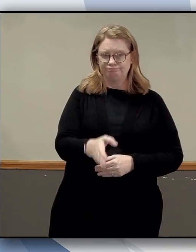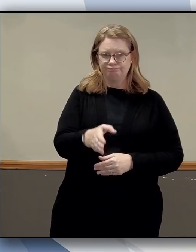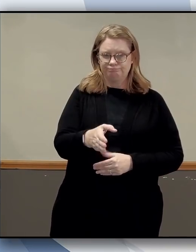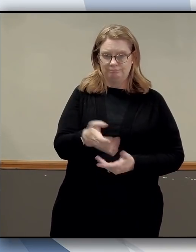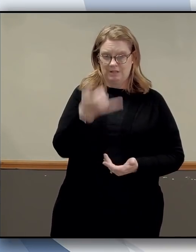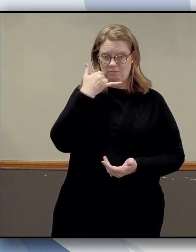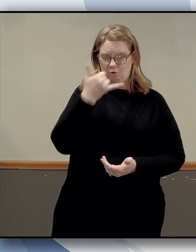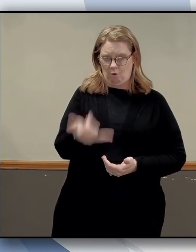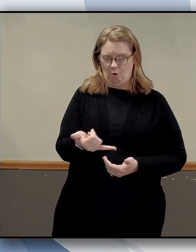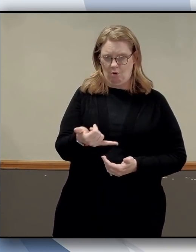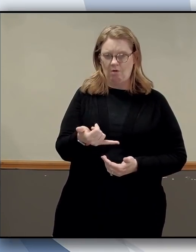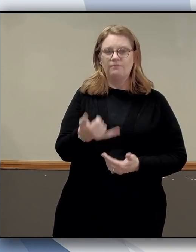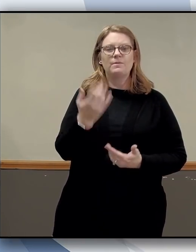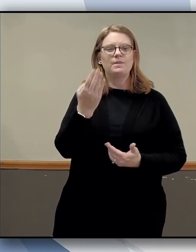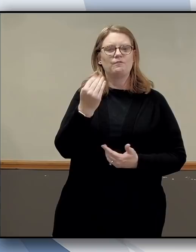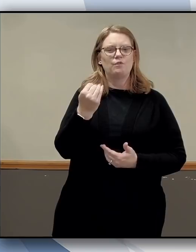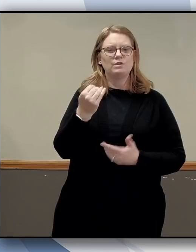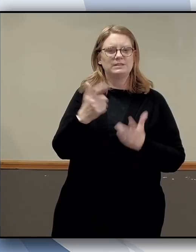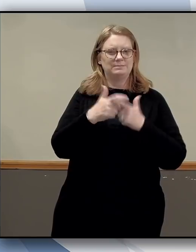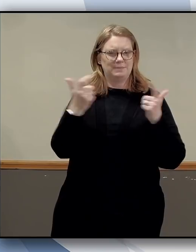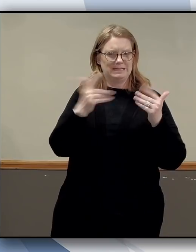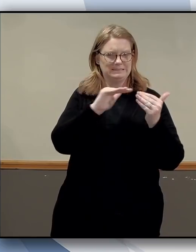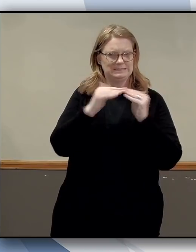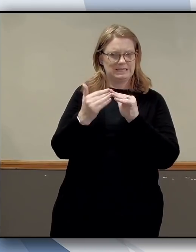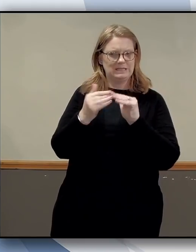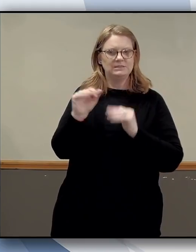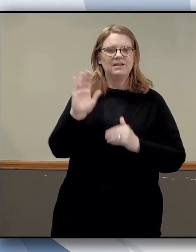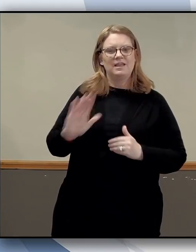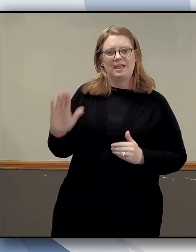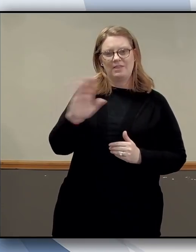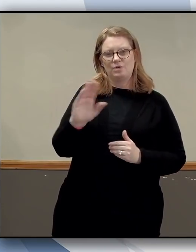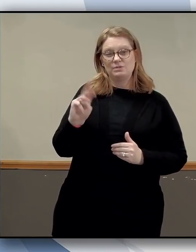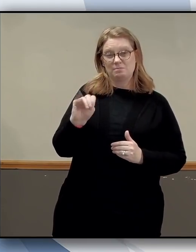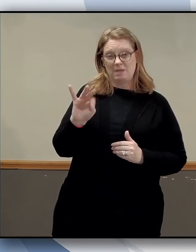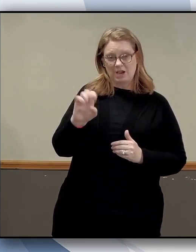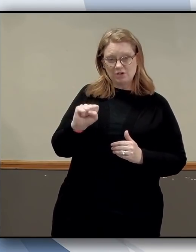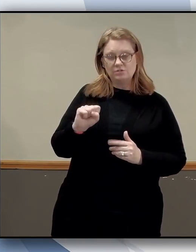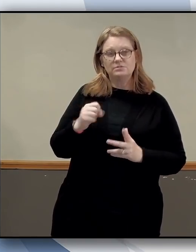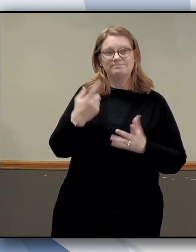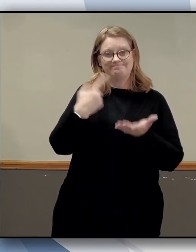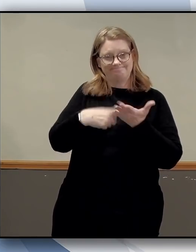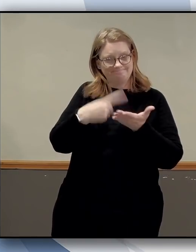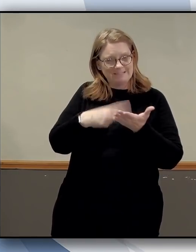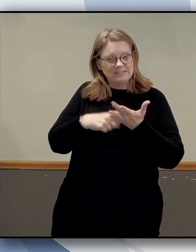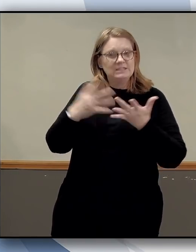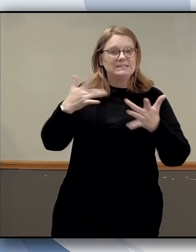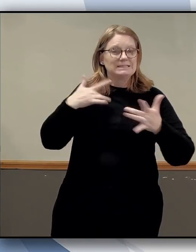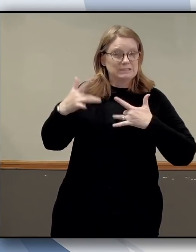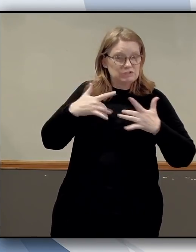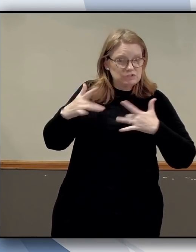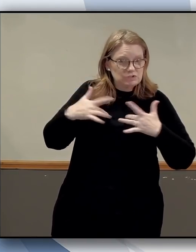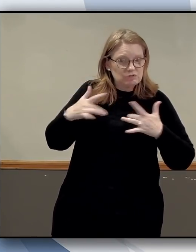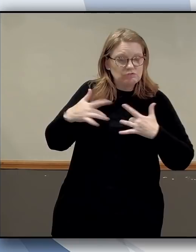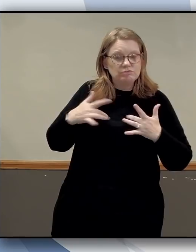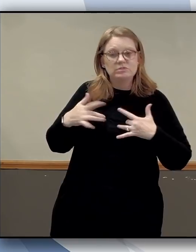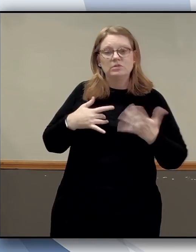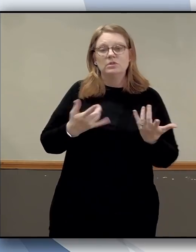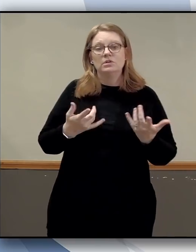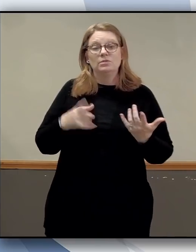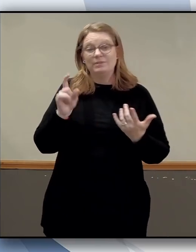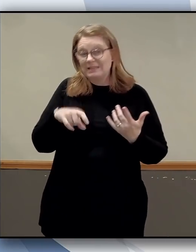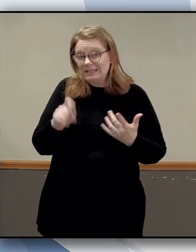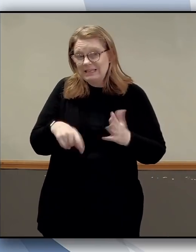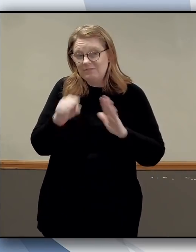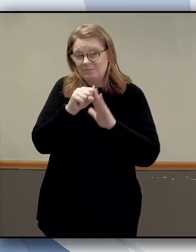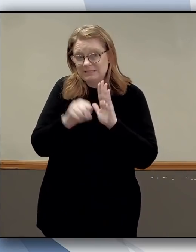around the state's largest cities. They shared with us their biggest concerns and their concerns about what they need more from the